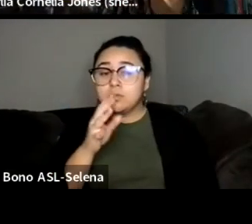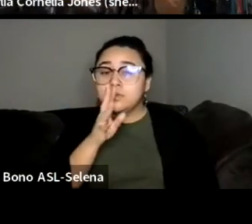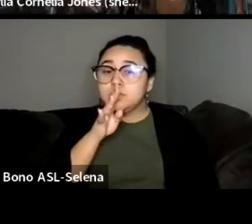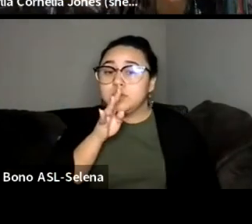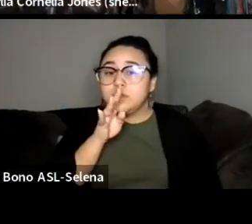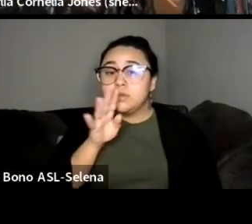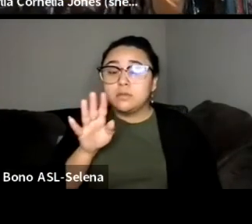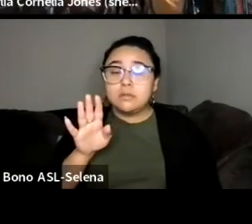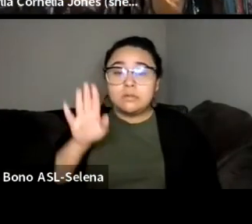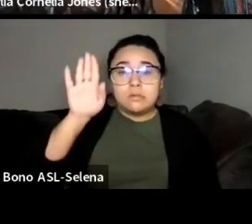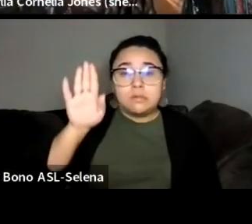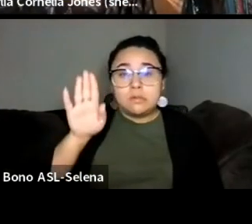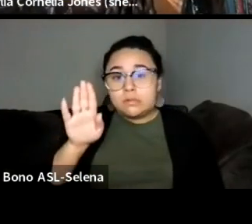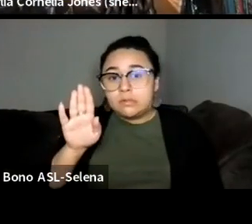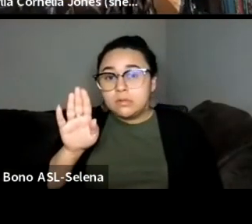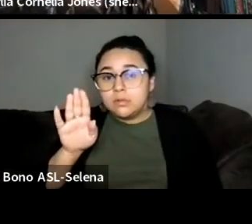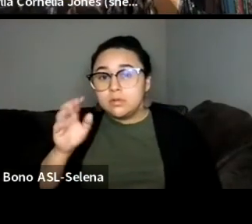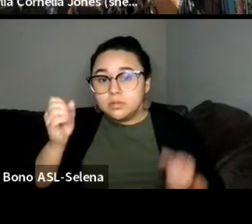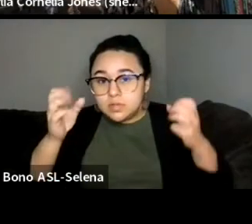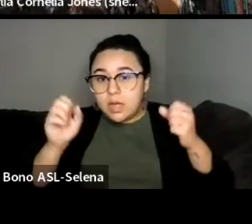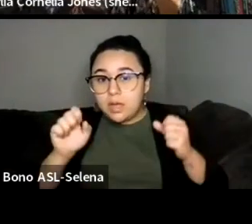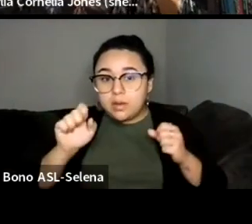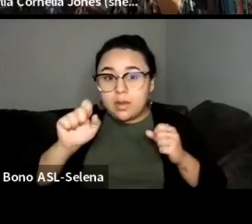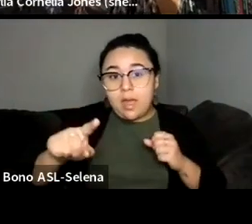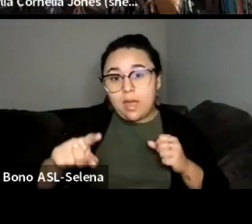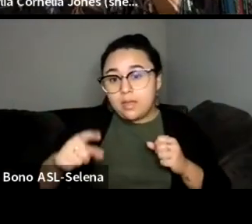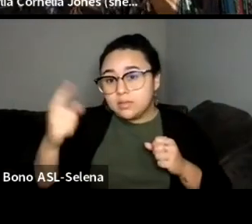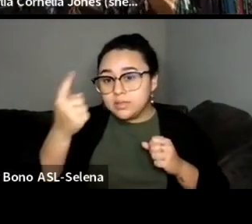the conversation if anyone is interested.